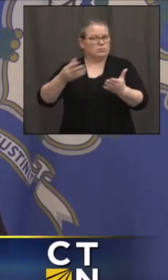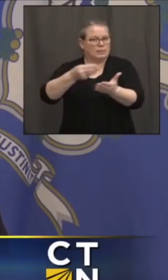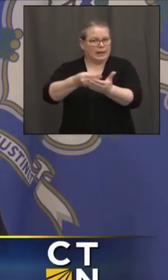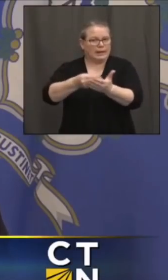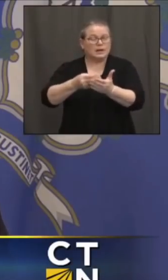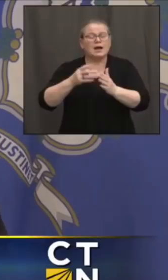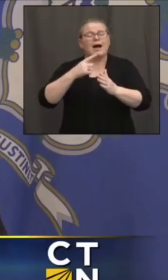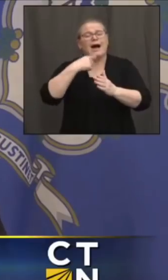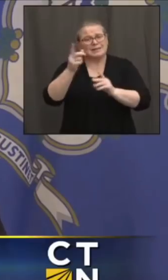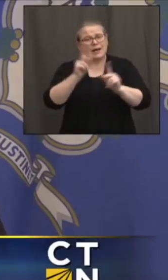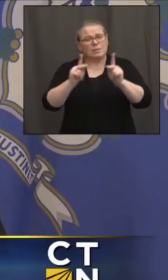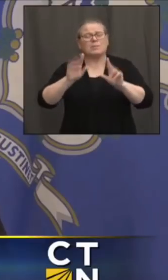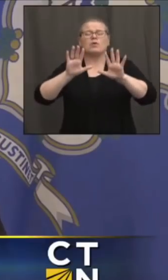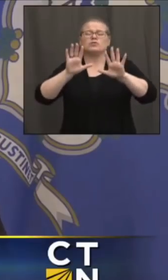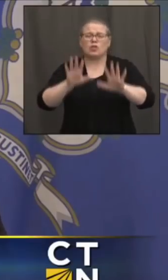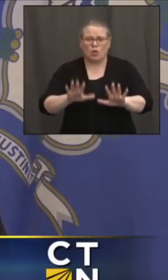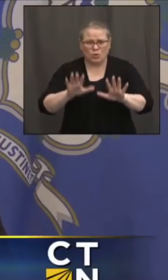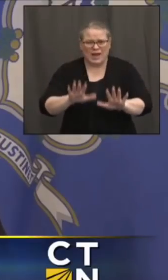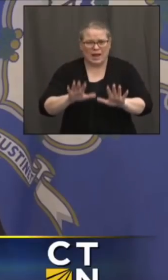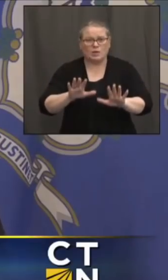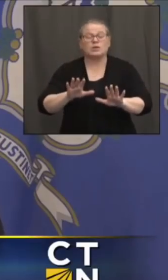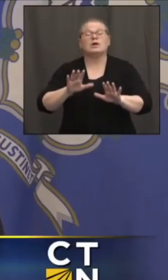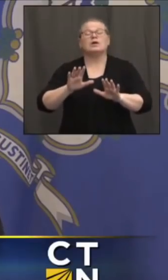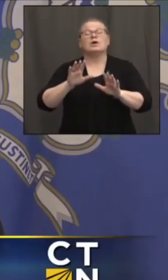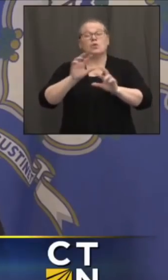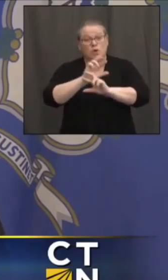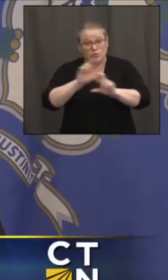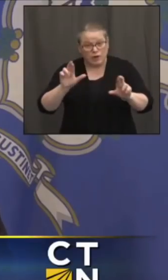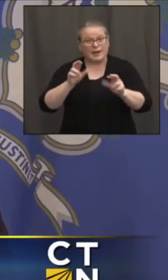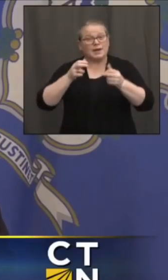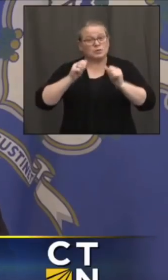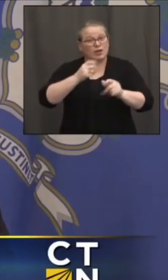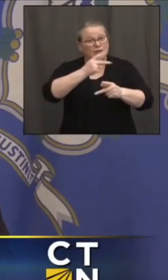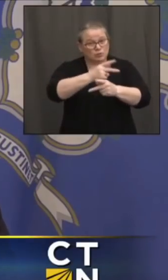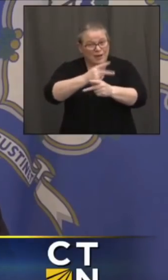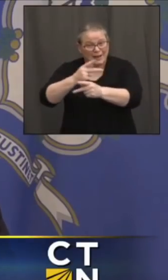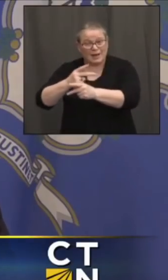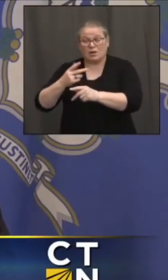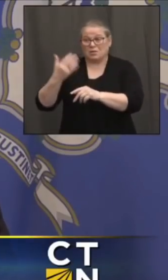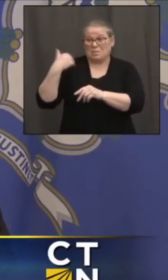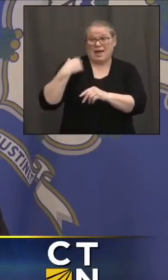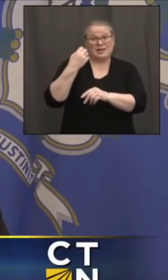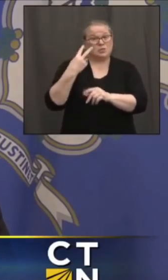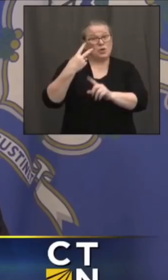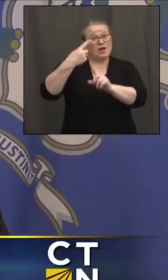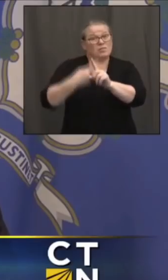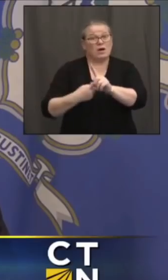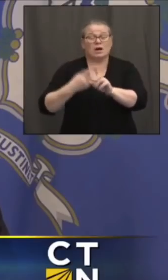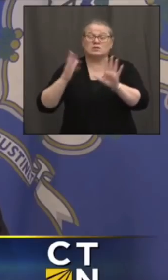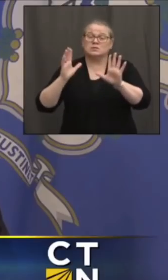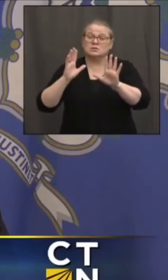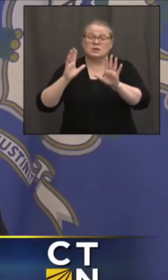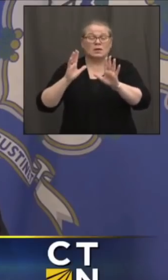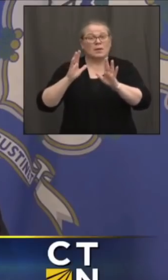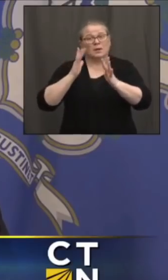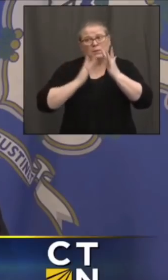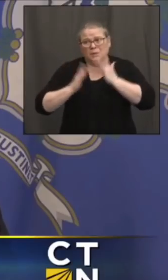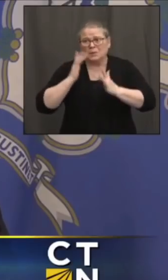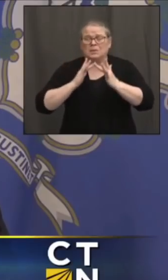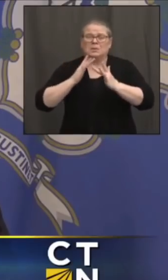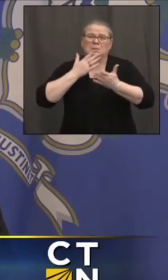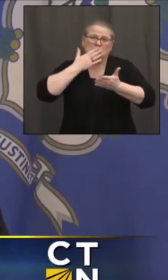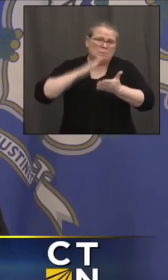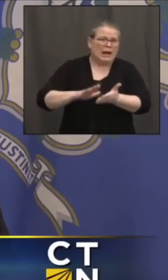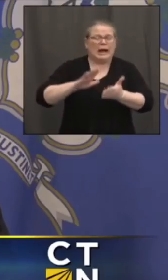been a horrendous 12 months. We're slowly digging our way out of this pandemic, getting people back to work. Our kids are back in